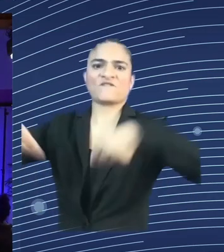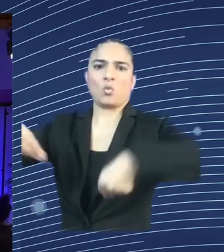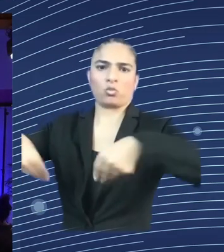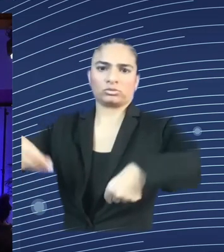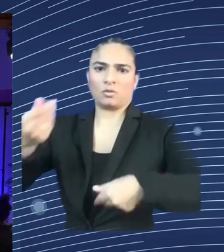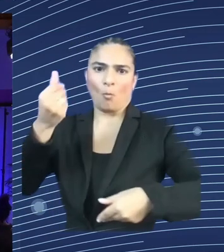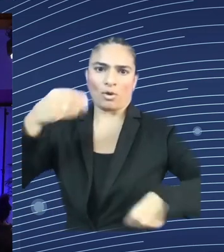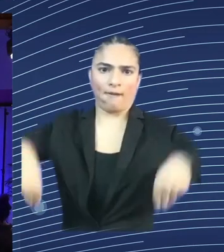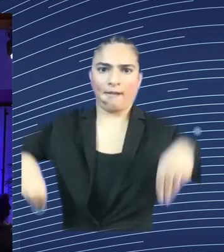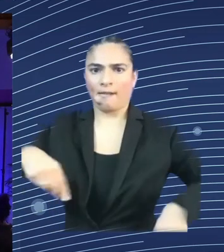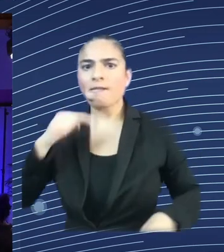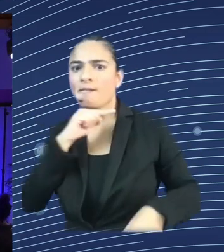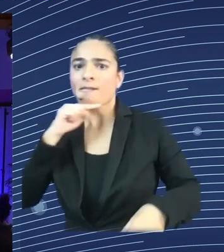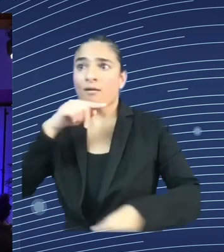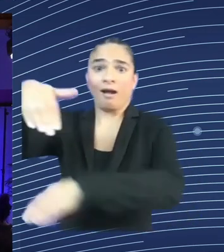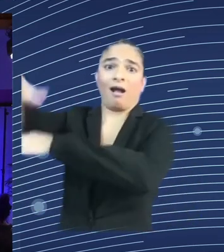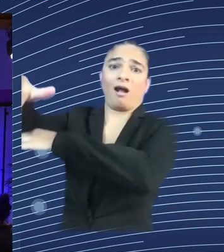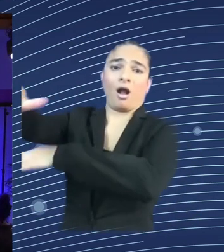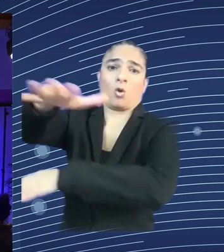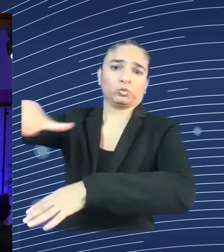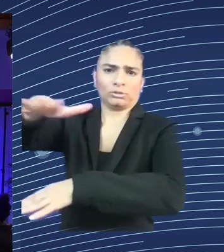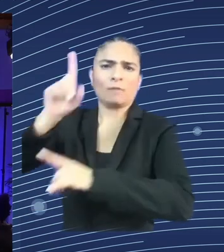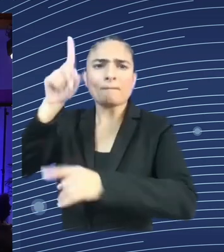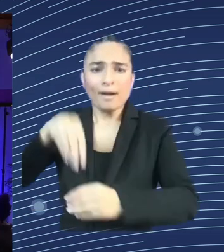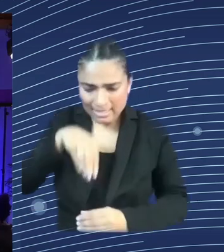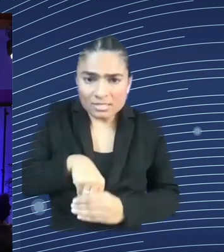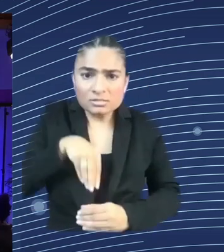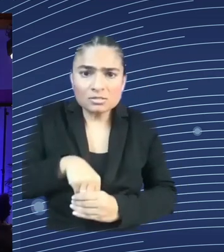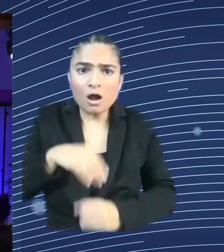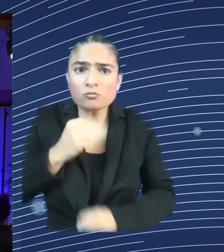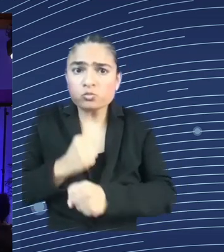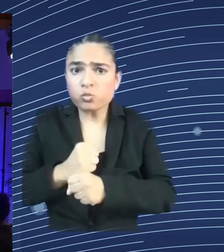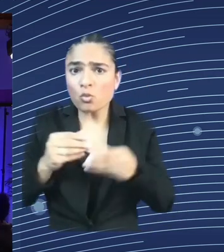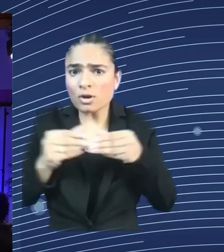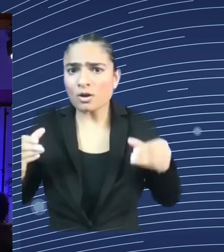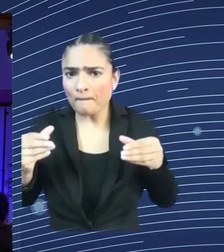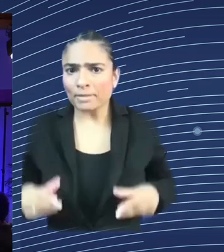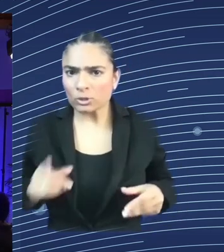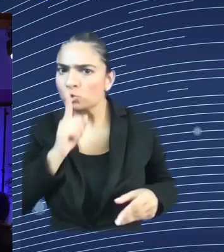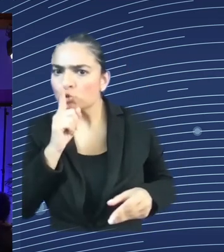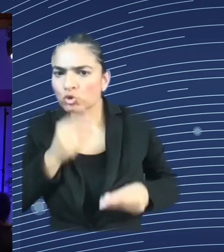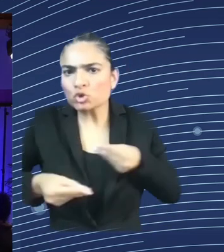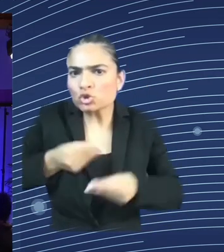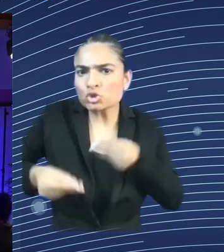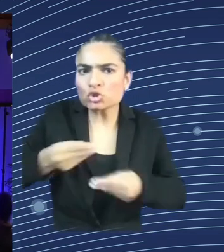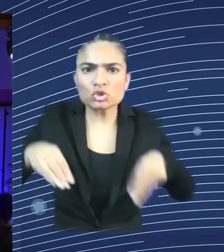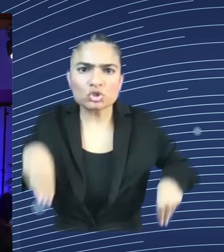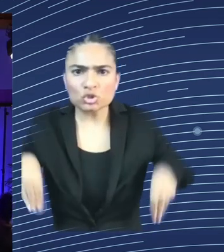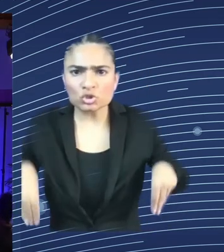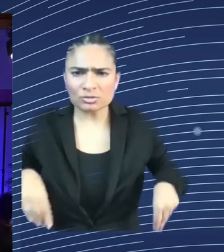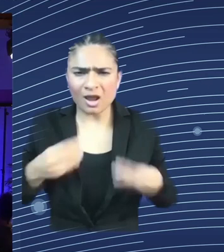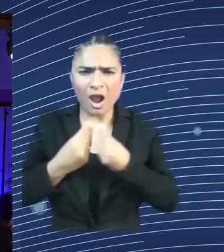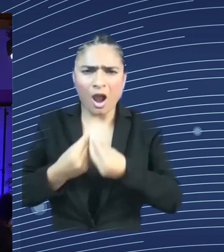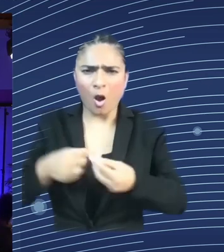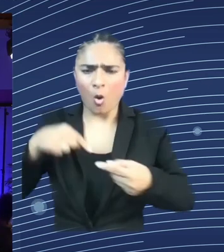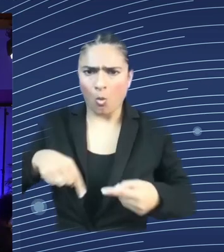What are the control mechanisms to have in place, etc.? Because this is, of course, valuable information for somebody who wants to